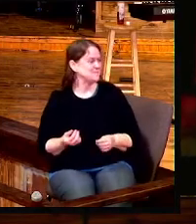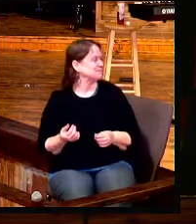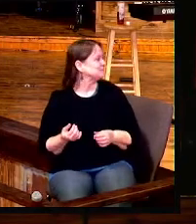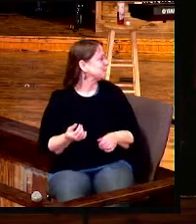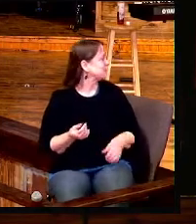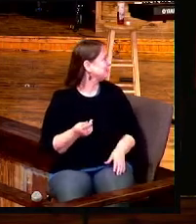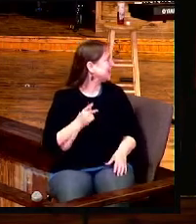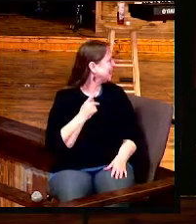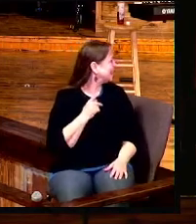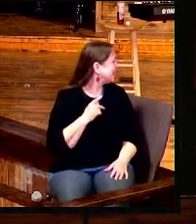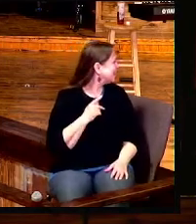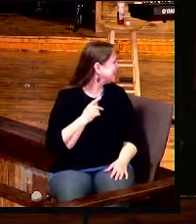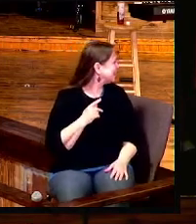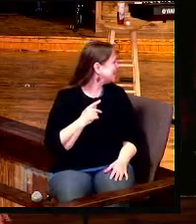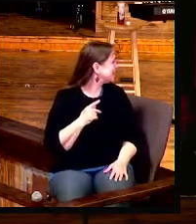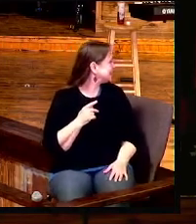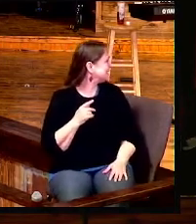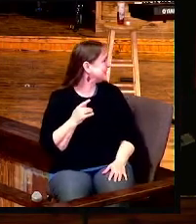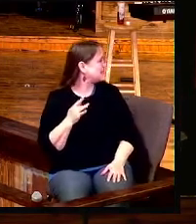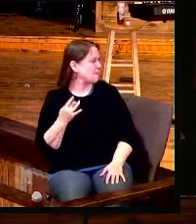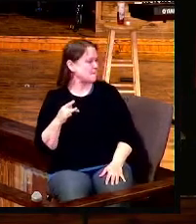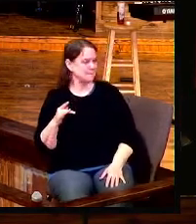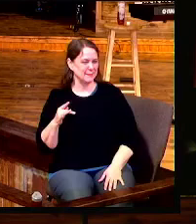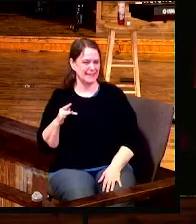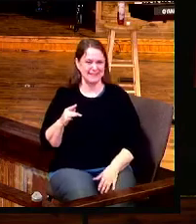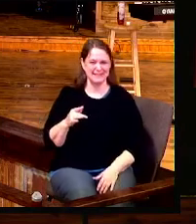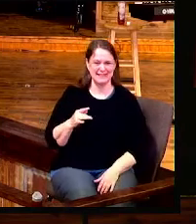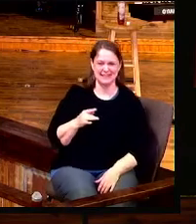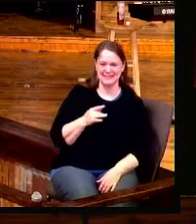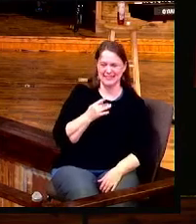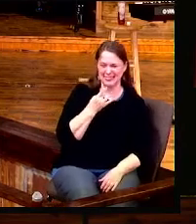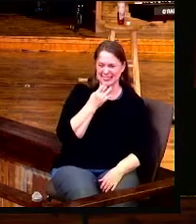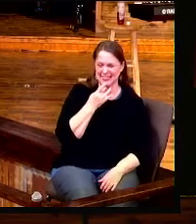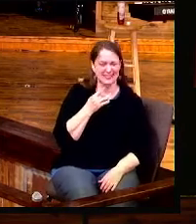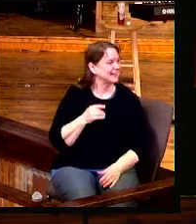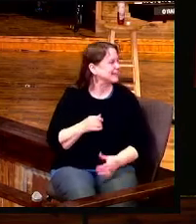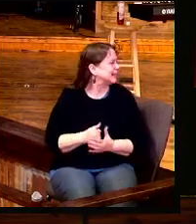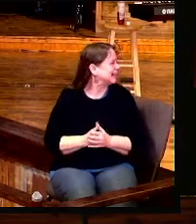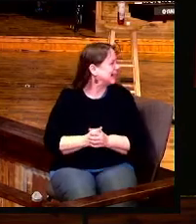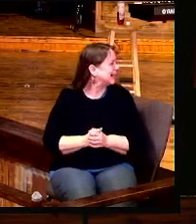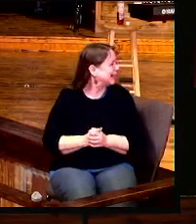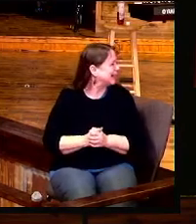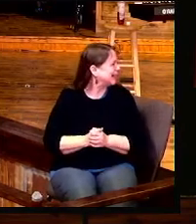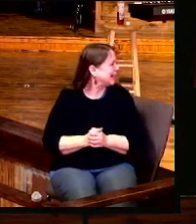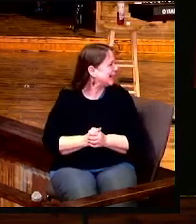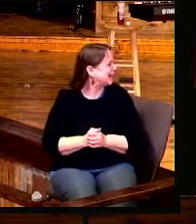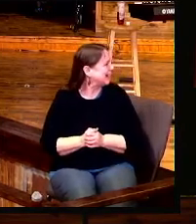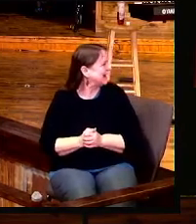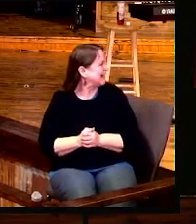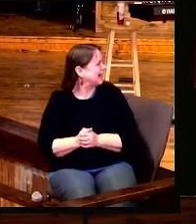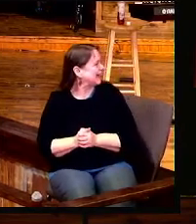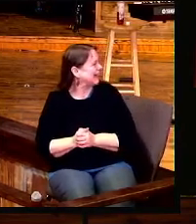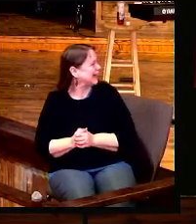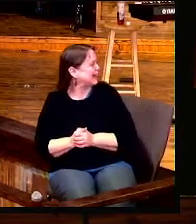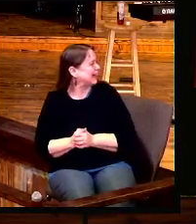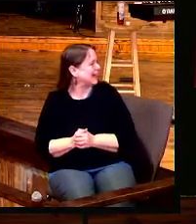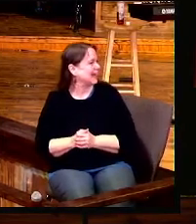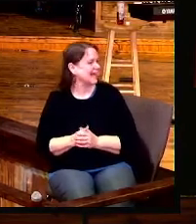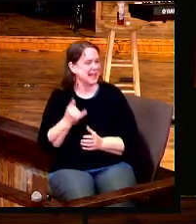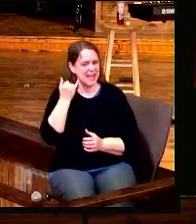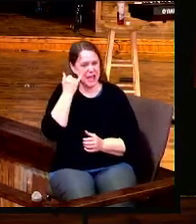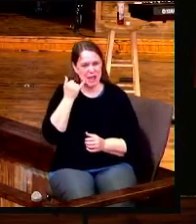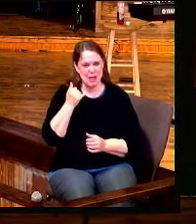Thanks you for praying, though. I appreciate it. So, but if it's not true about